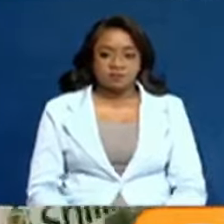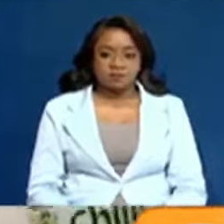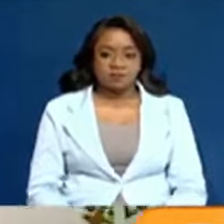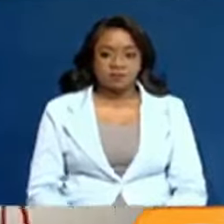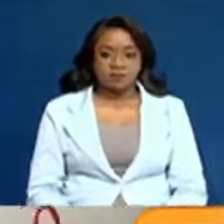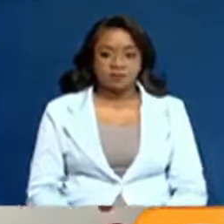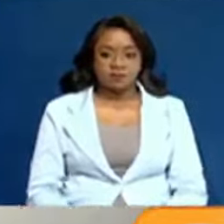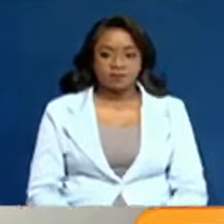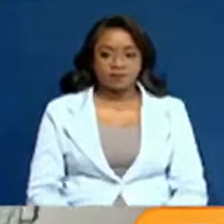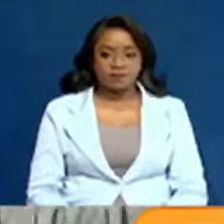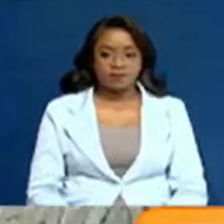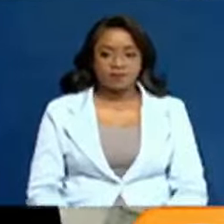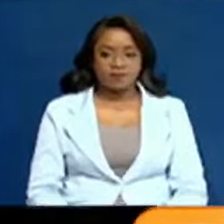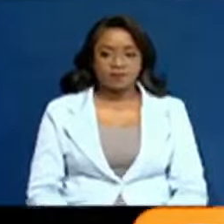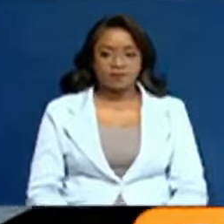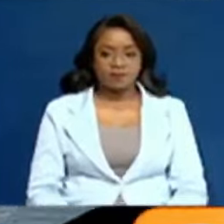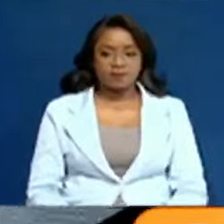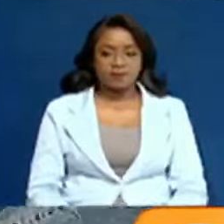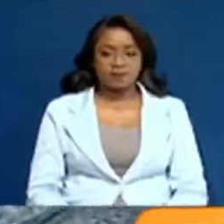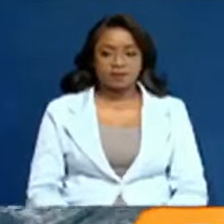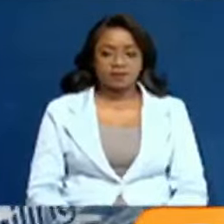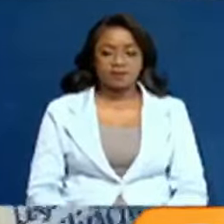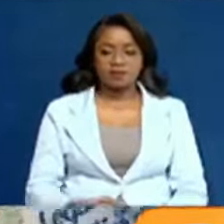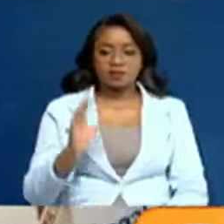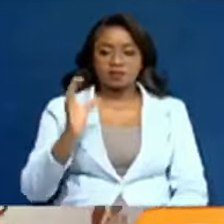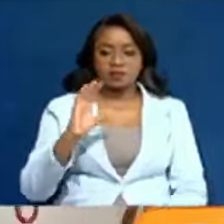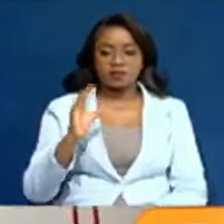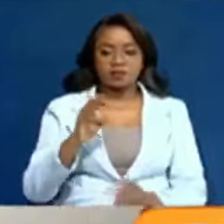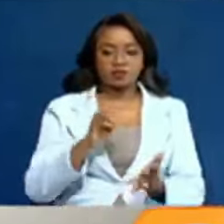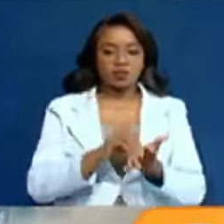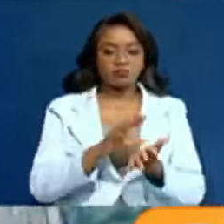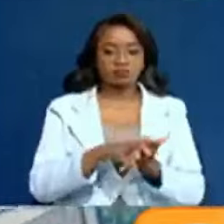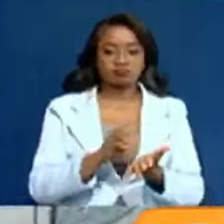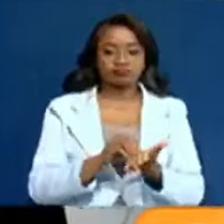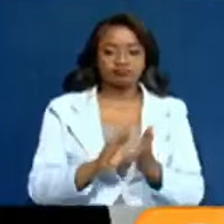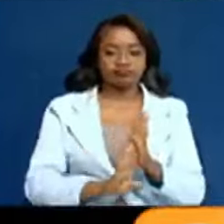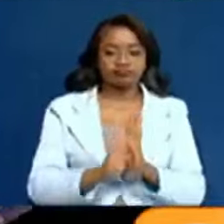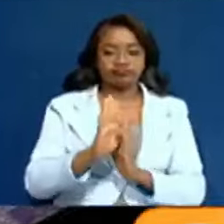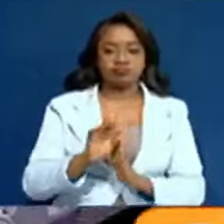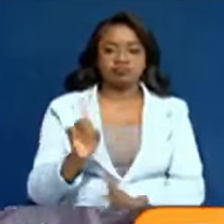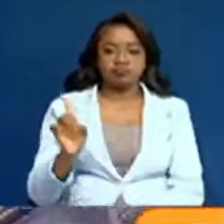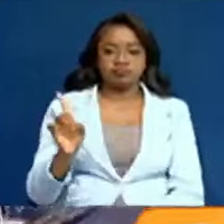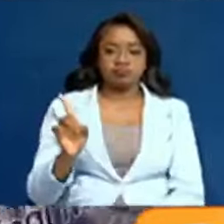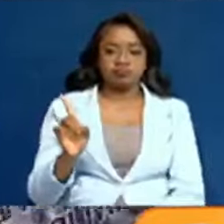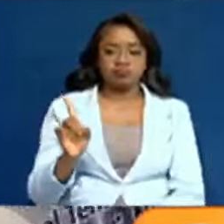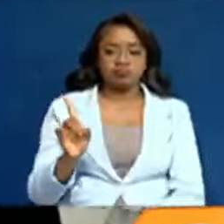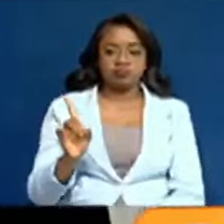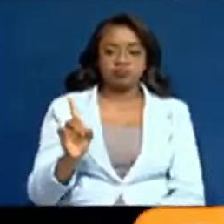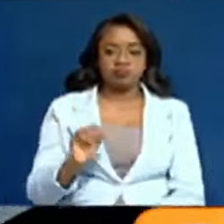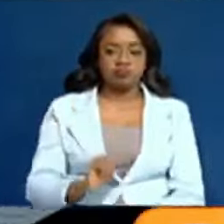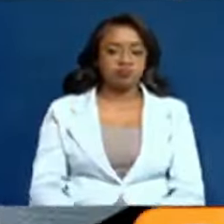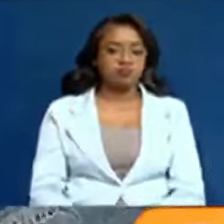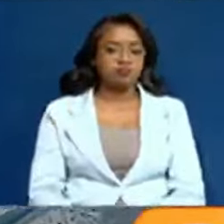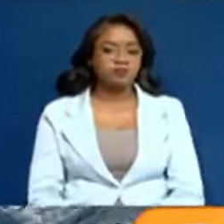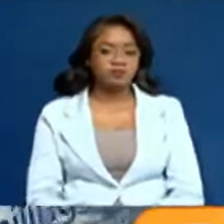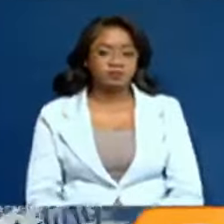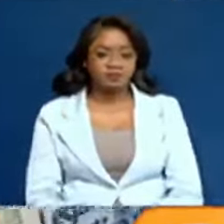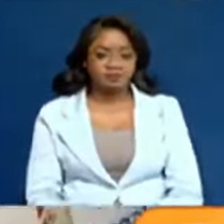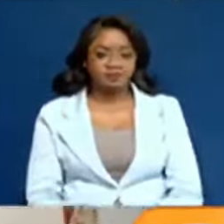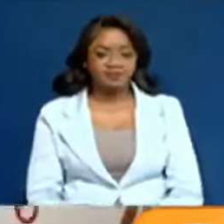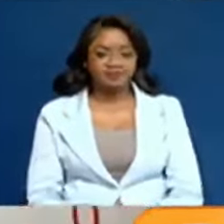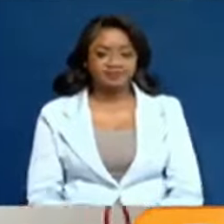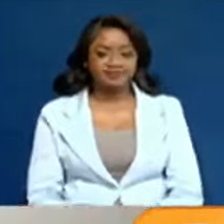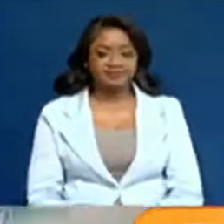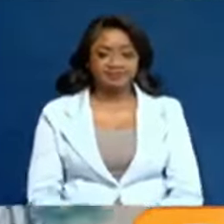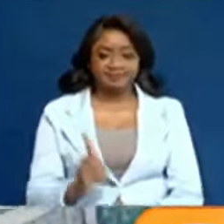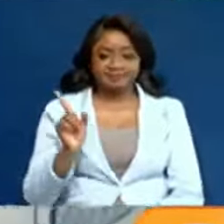saw its customer deposits grow by 9.4% to 507.4 billion shillings. This